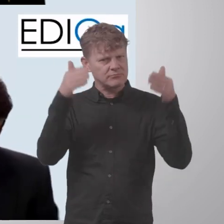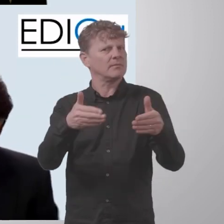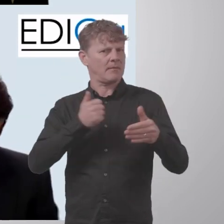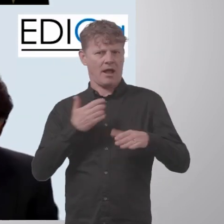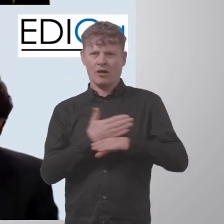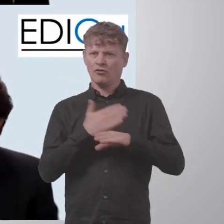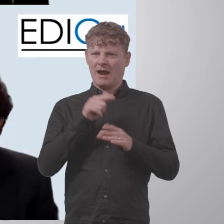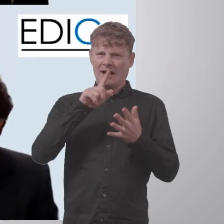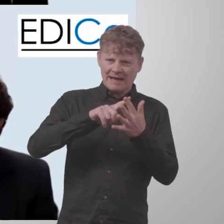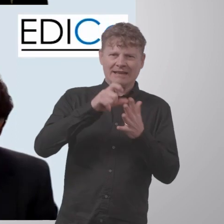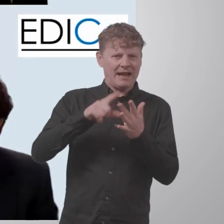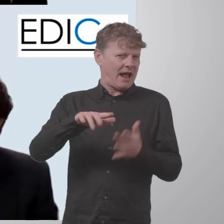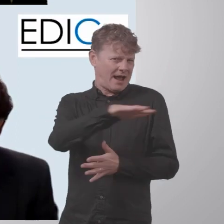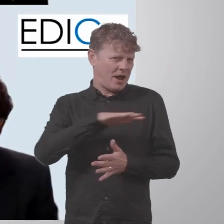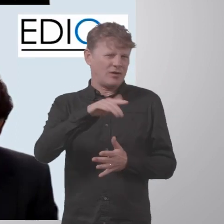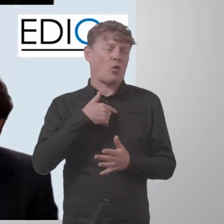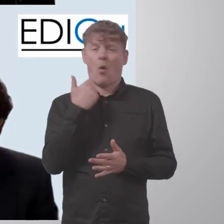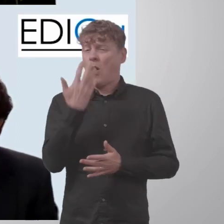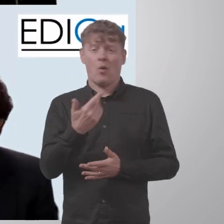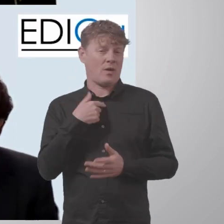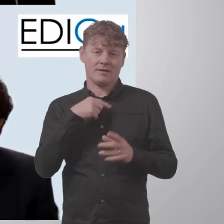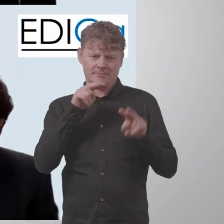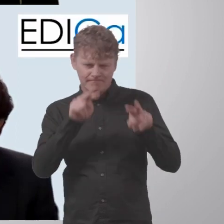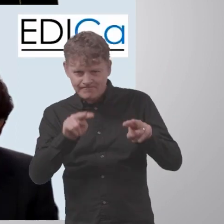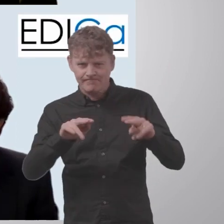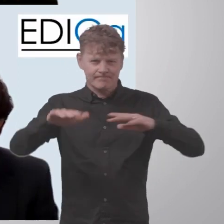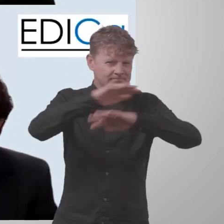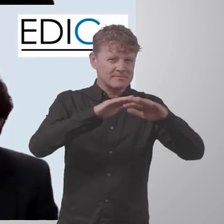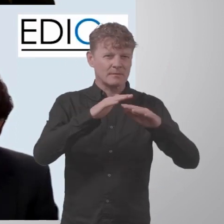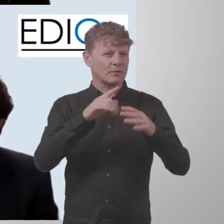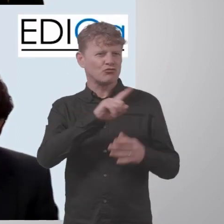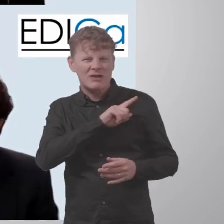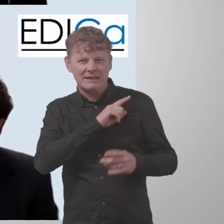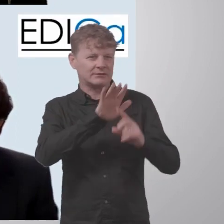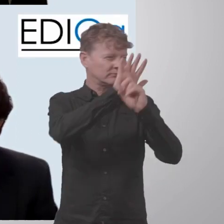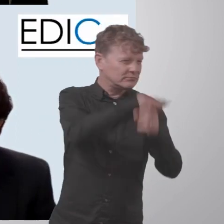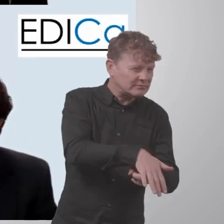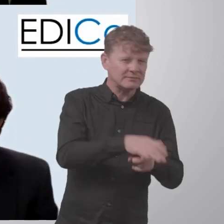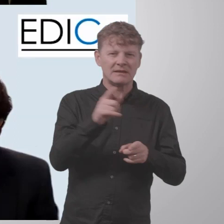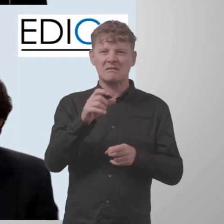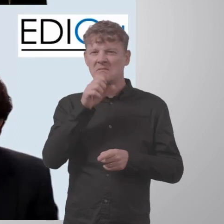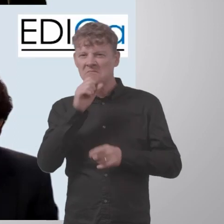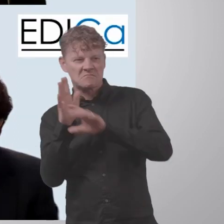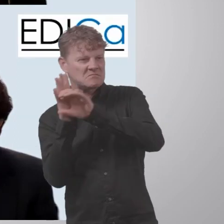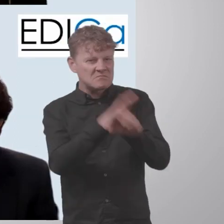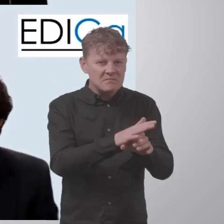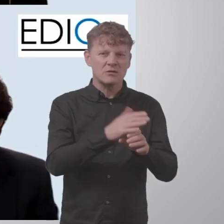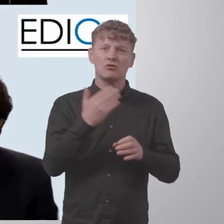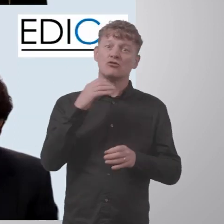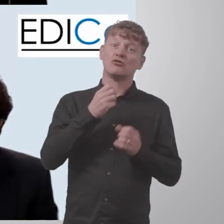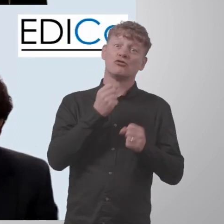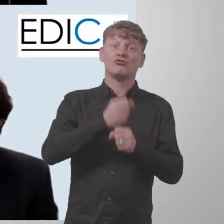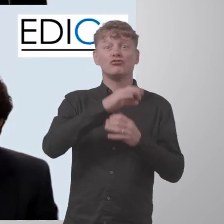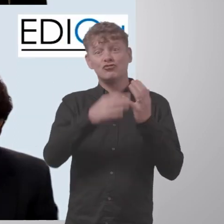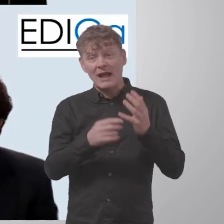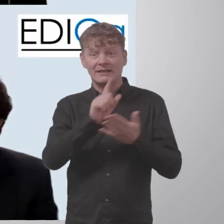always been looking at the reasons and trying to overcome misogyny, sexism and gender discrimination in all careers. And I started off looking